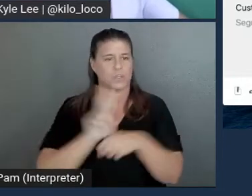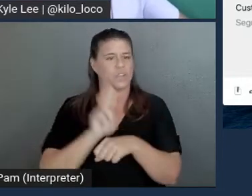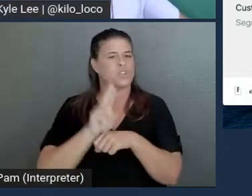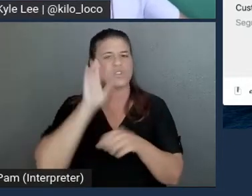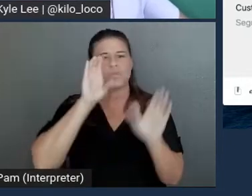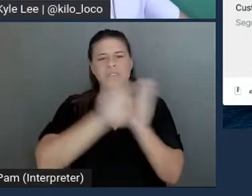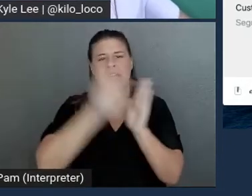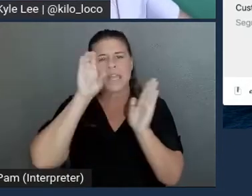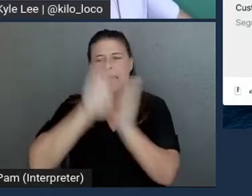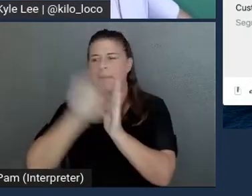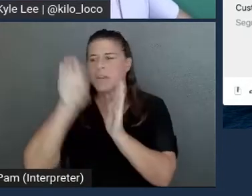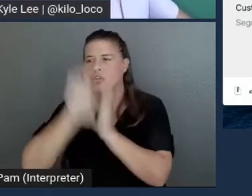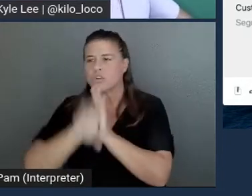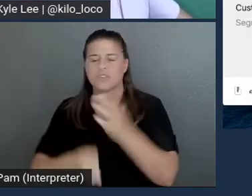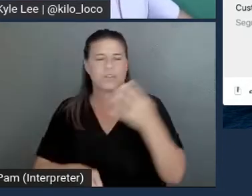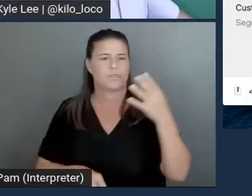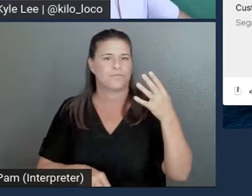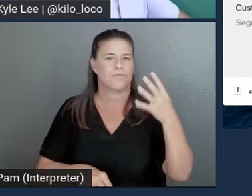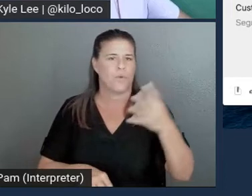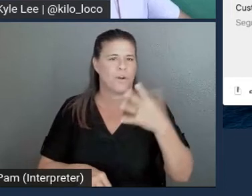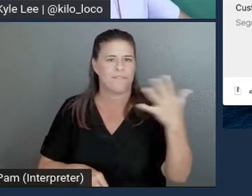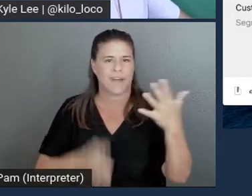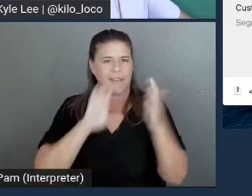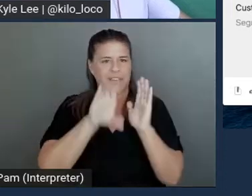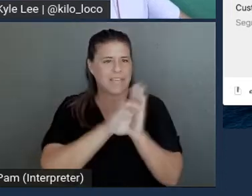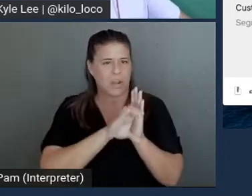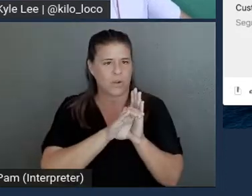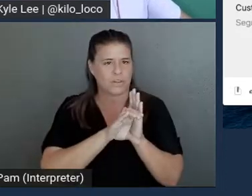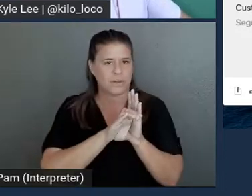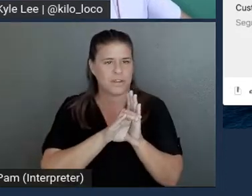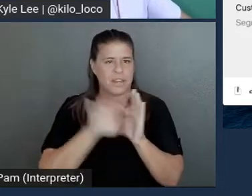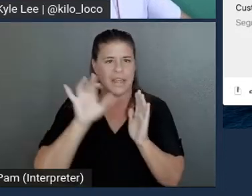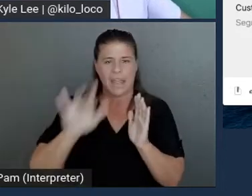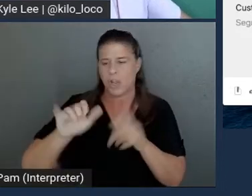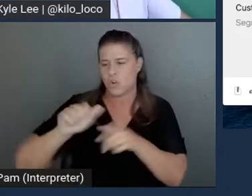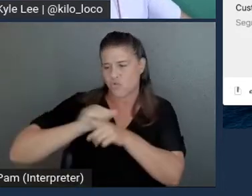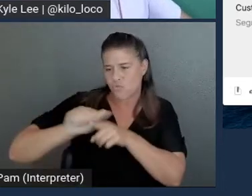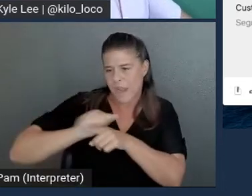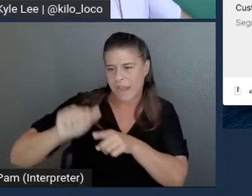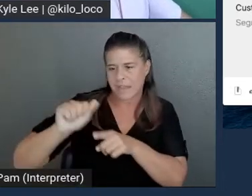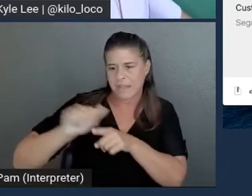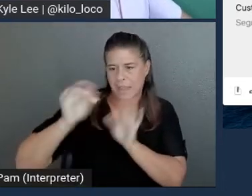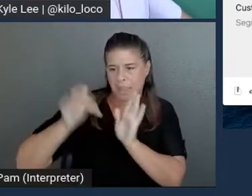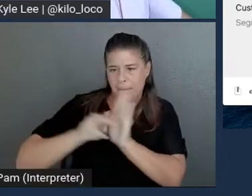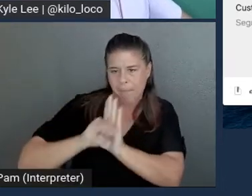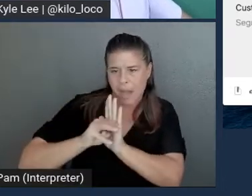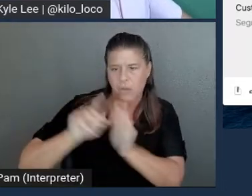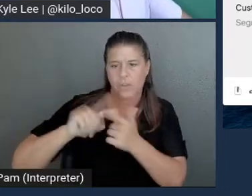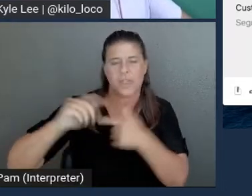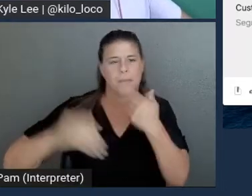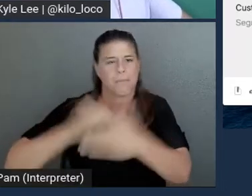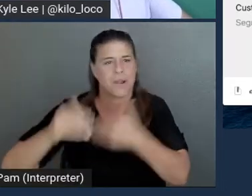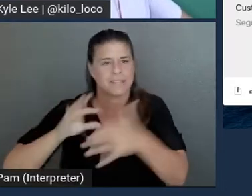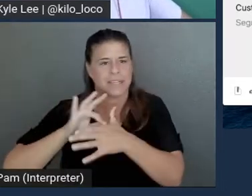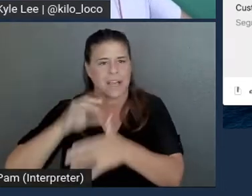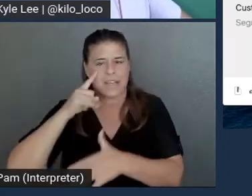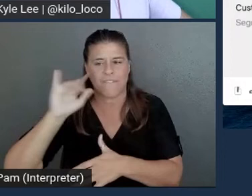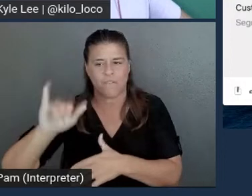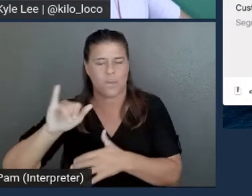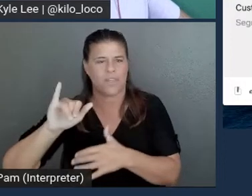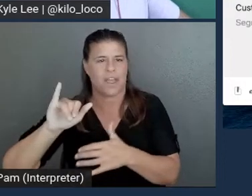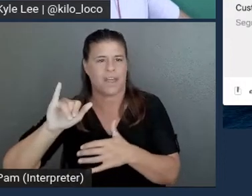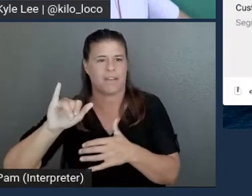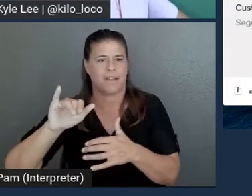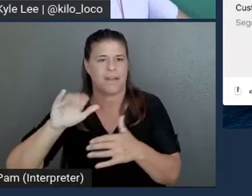of these 4 characters and hit trained a model, and then process this content for that